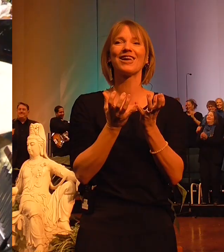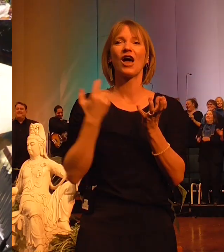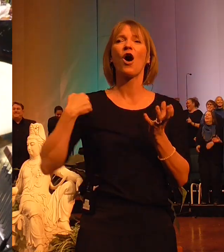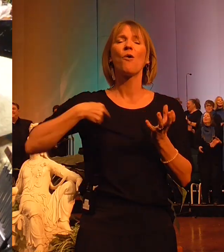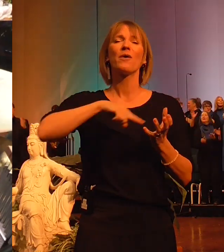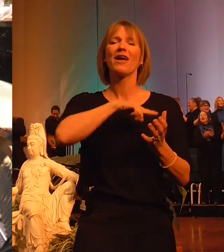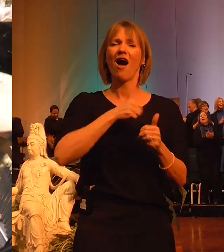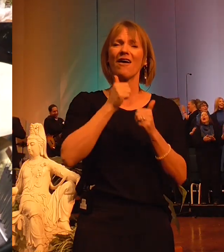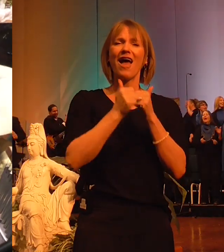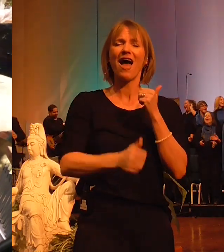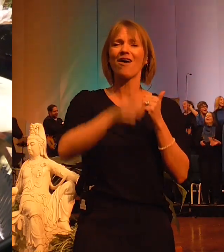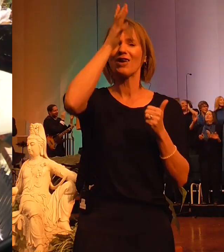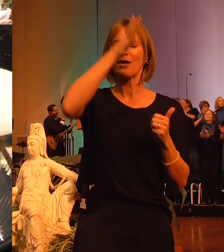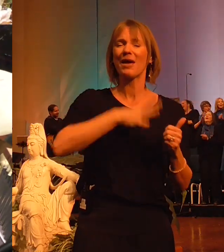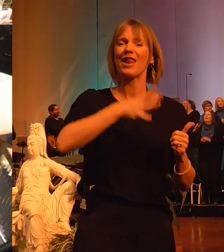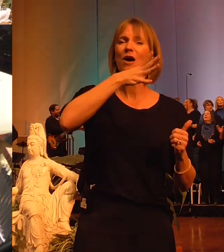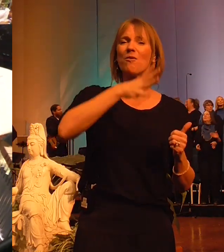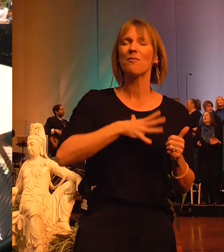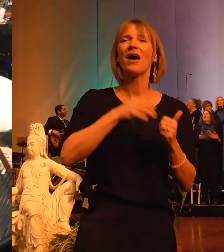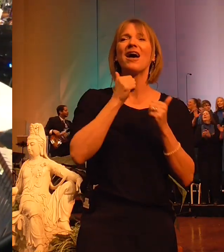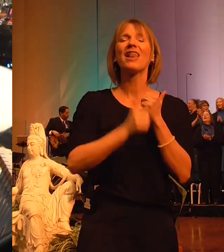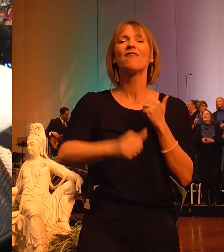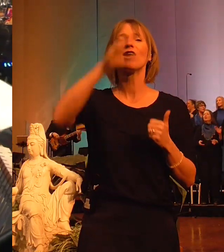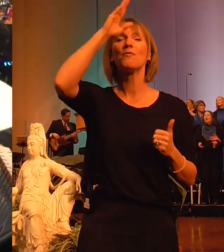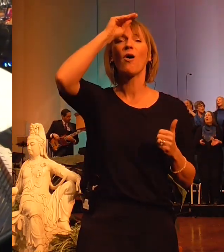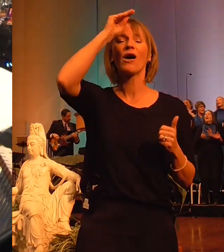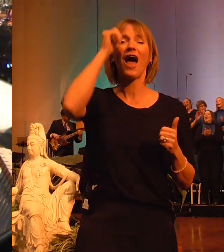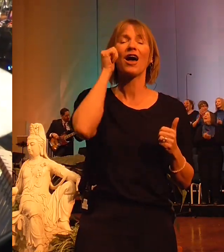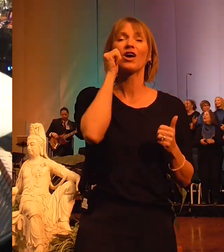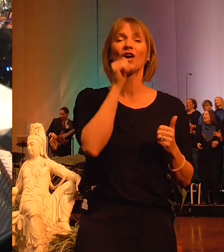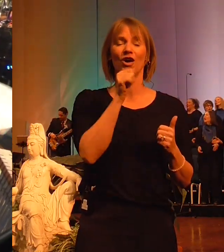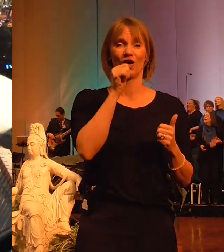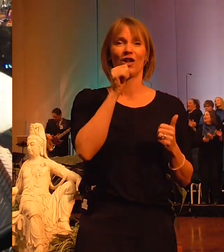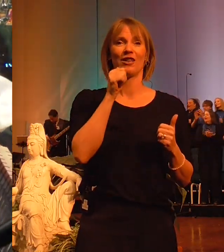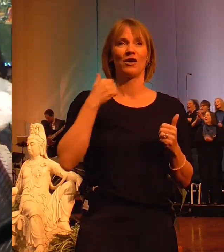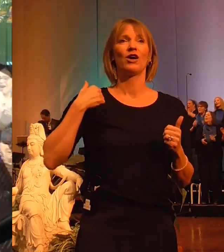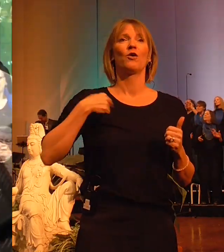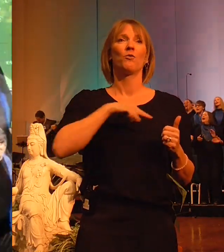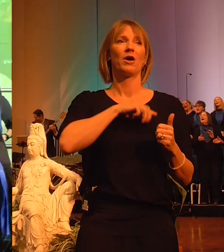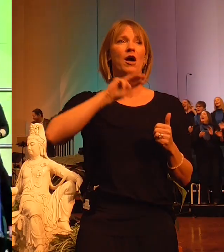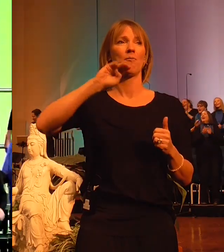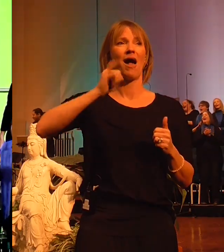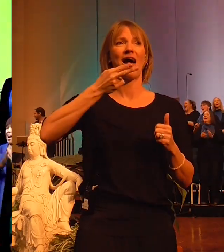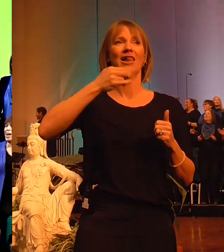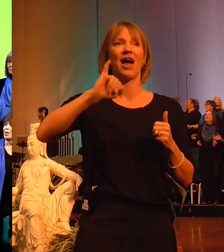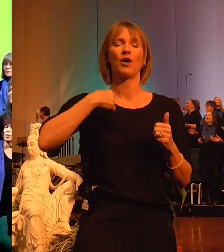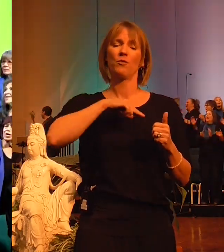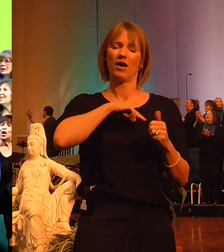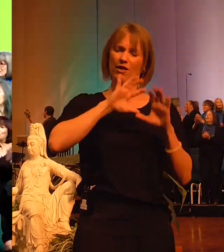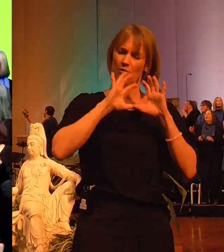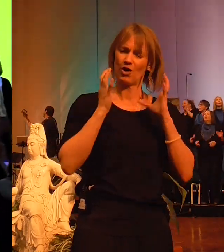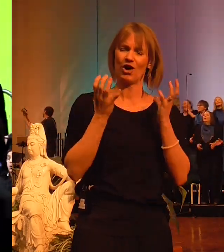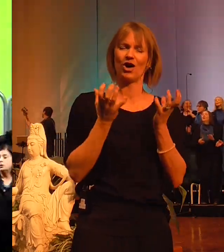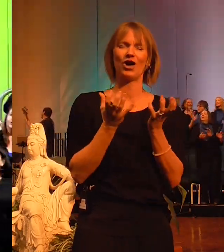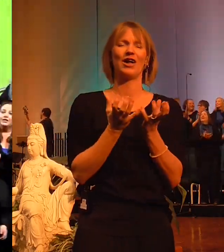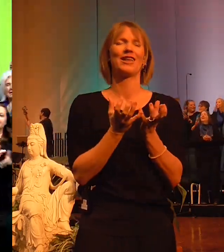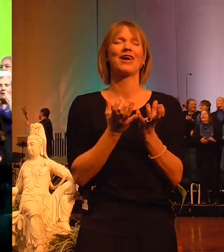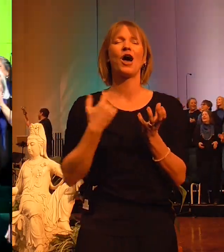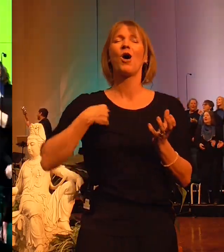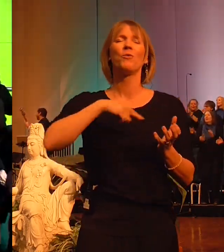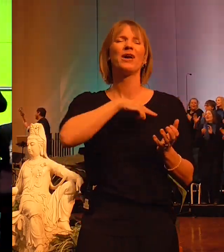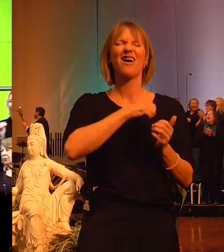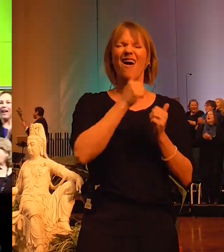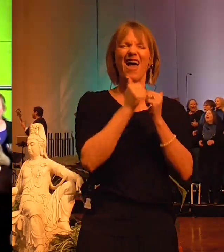world. We are every man and woman, every boy and girl. We are Mile High, we are the